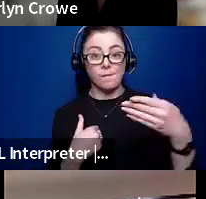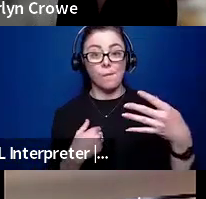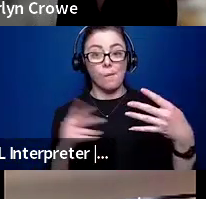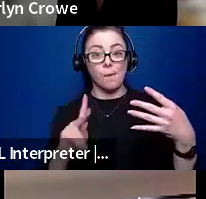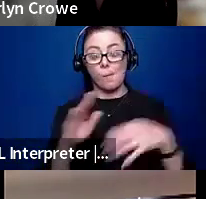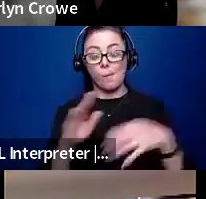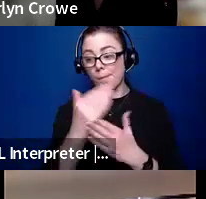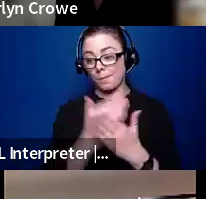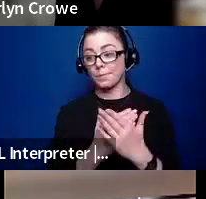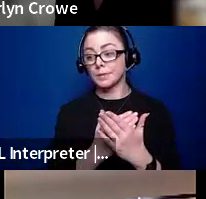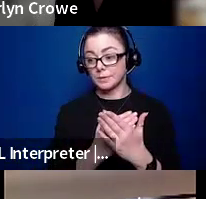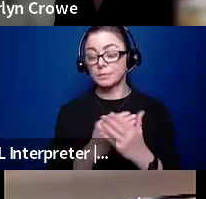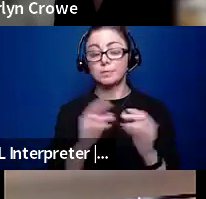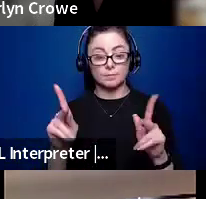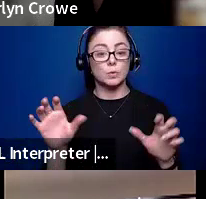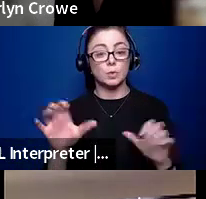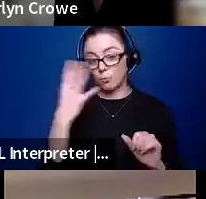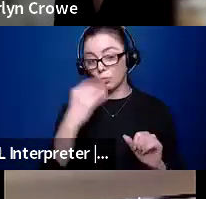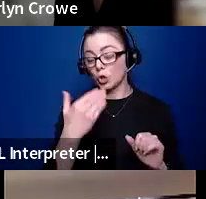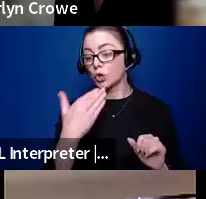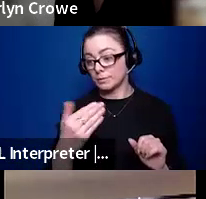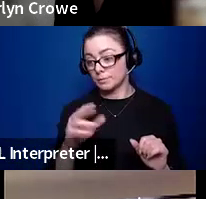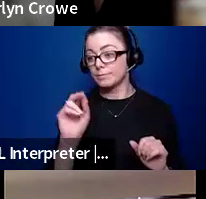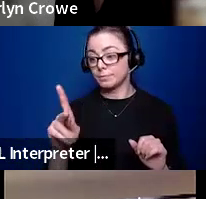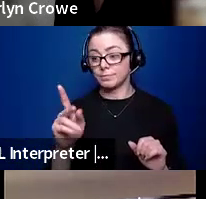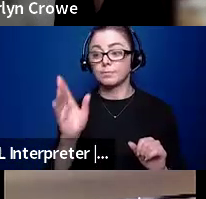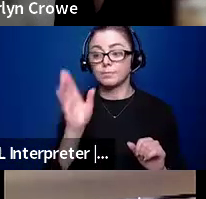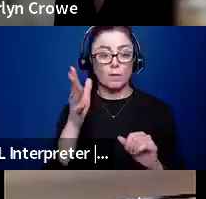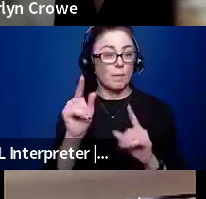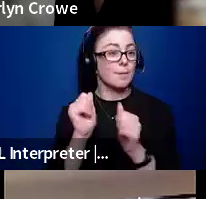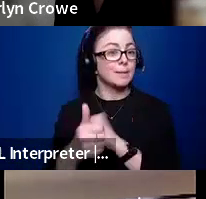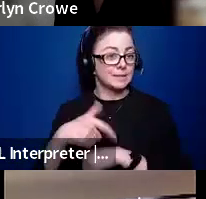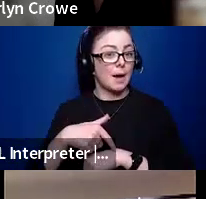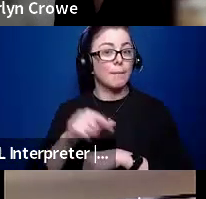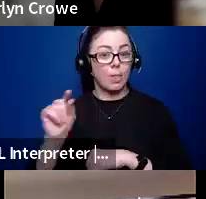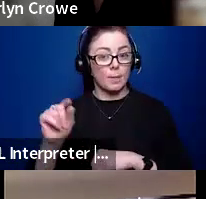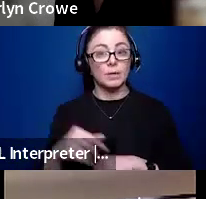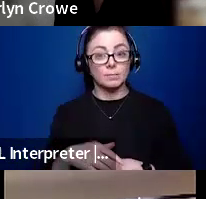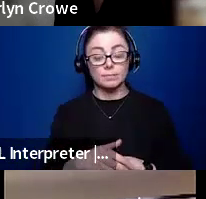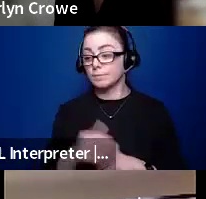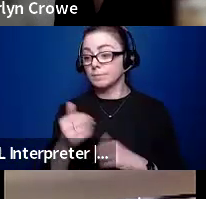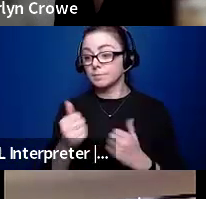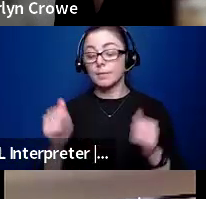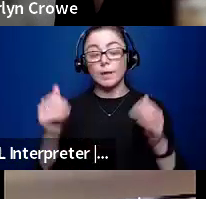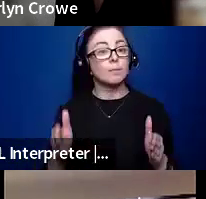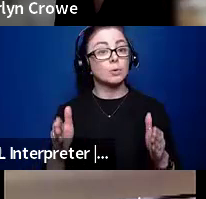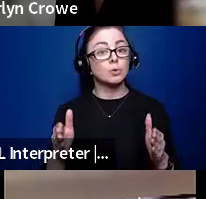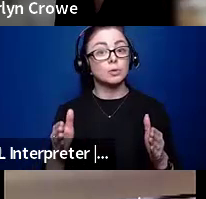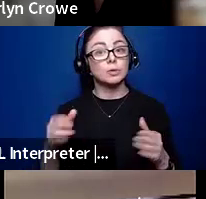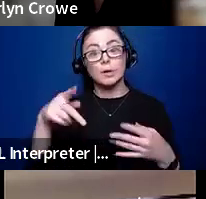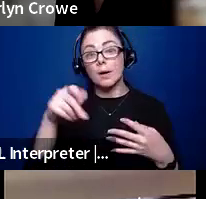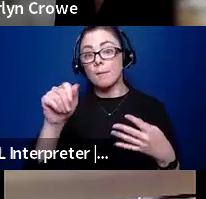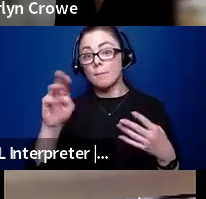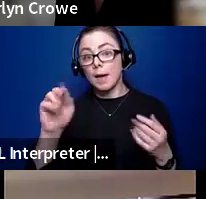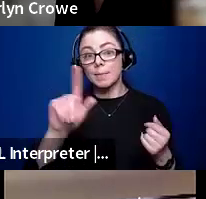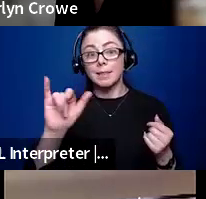now. Okay, so we're doing pretty good. We're just going to go over a little bit. Yep. Is there anybody, Pam, Liz, Josephine,